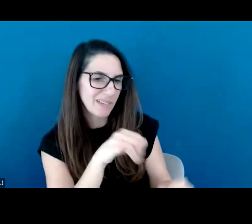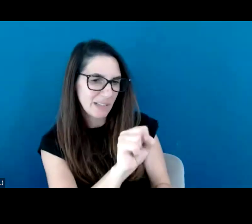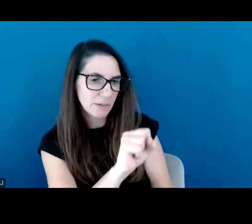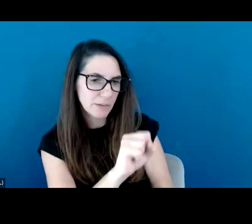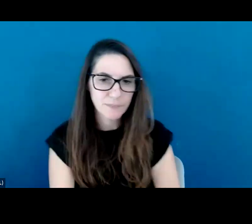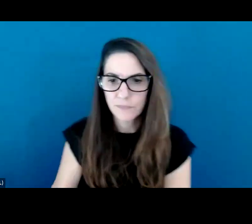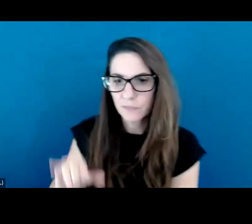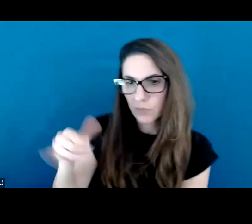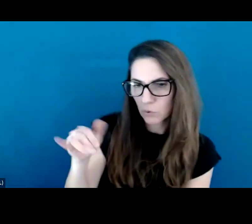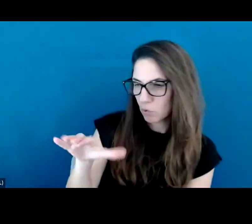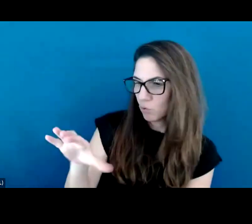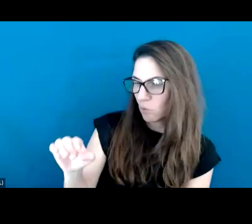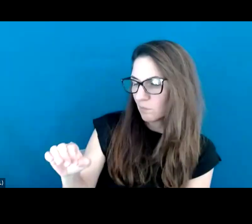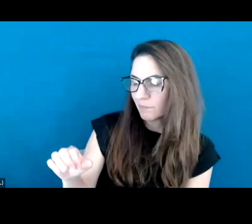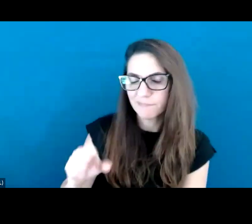Yes, I approve.